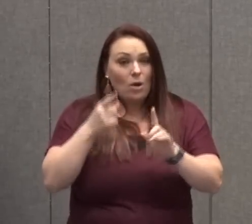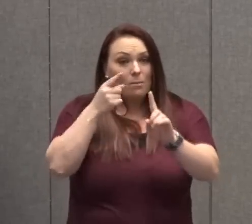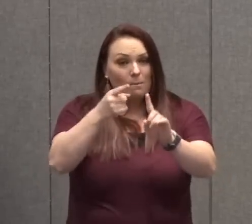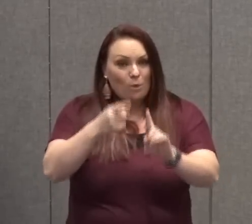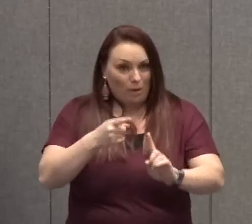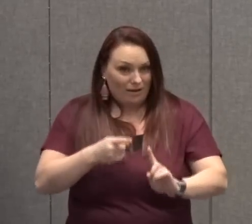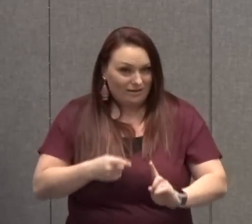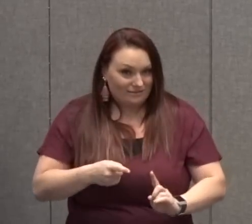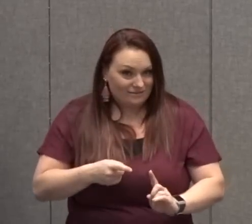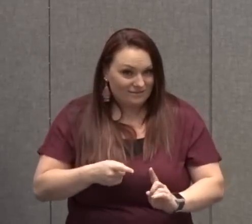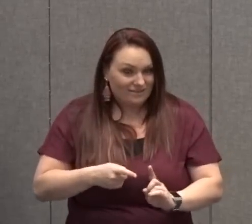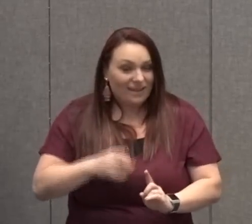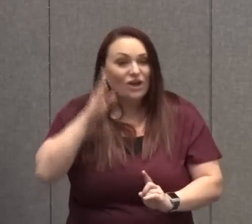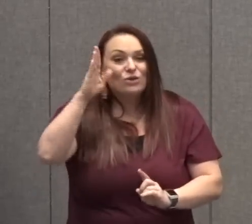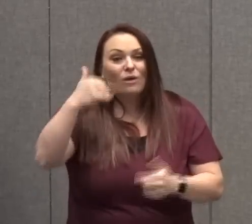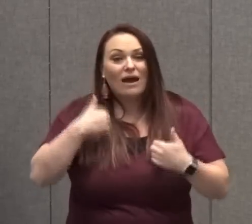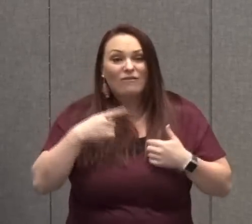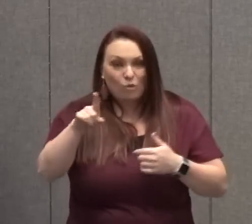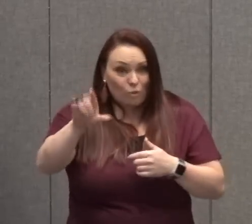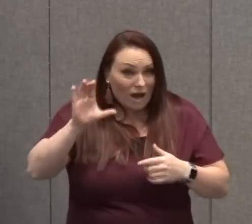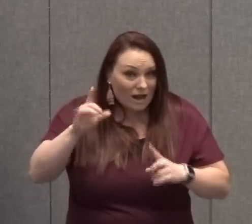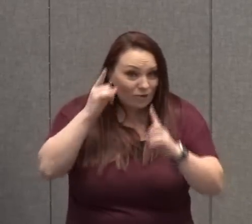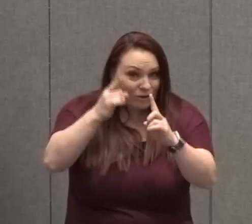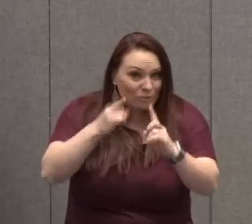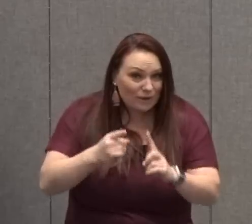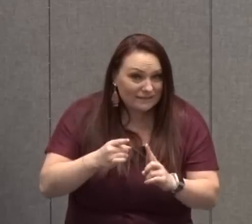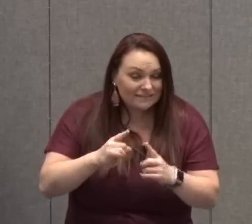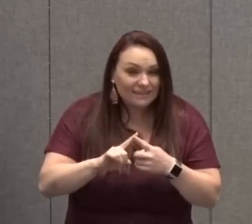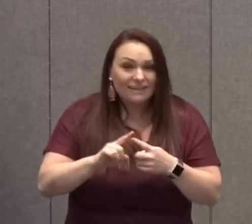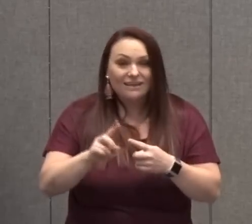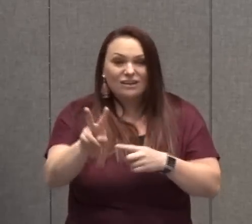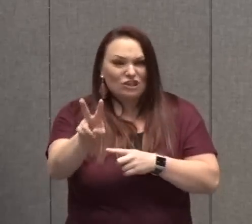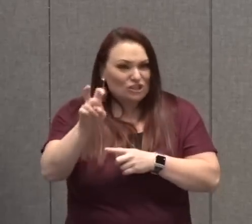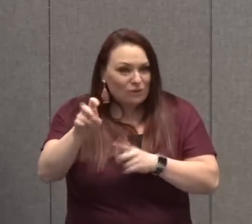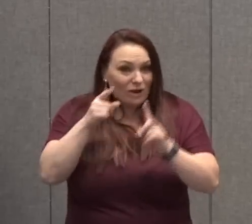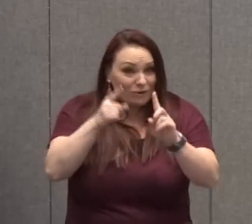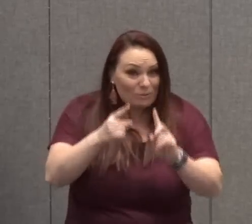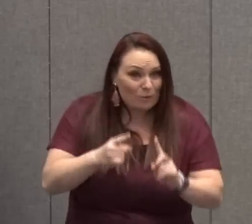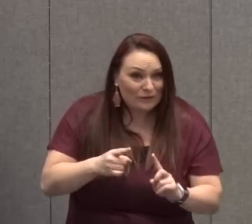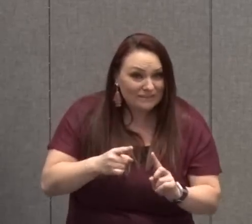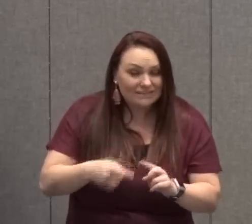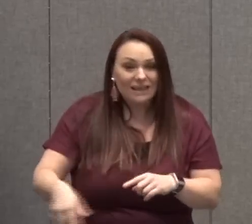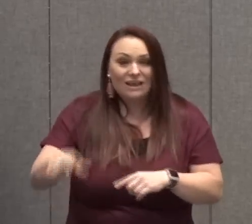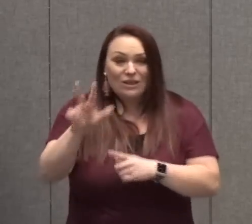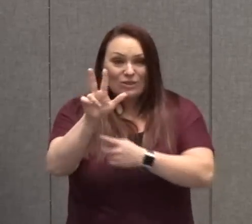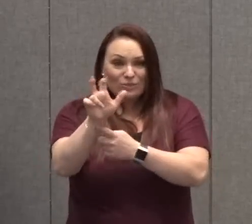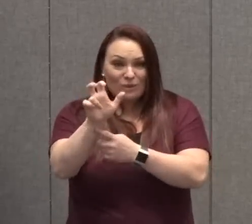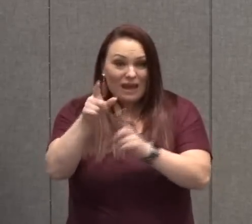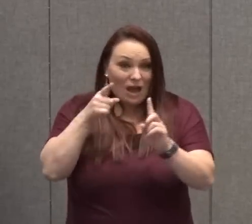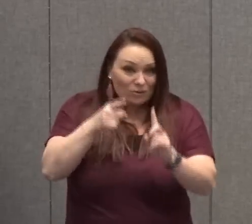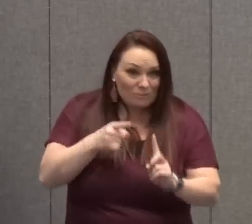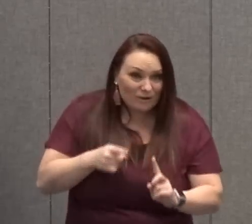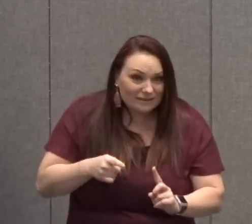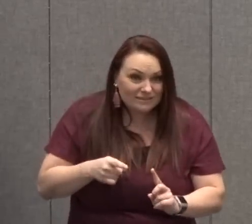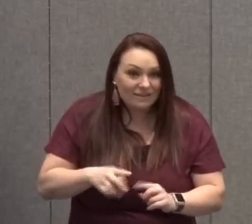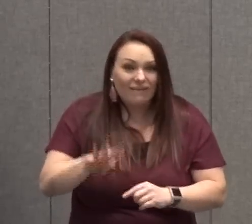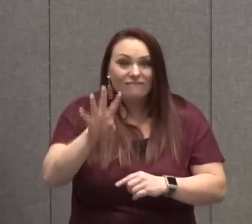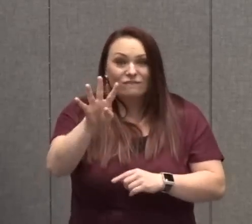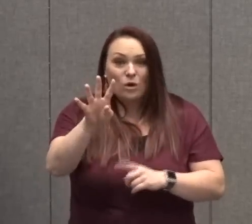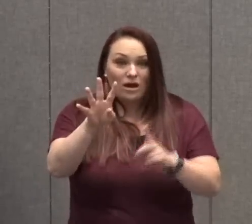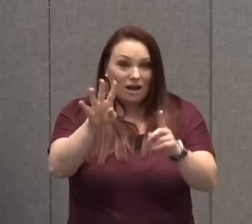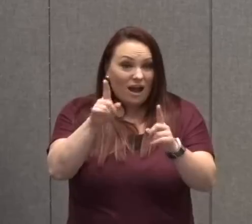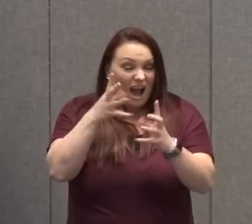as you can see, there are 100 points, 200 points, 300 points, 400